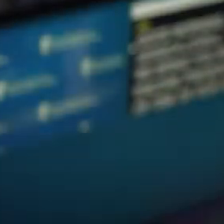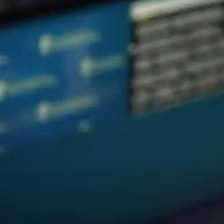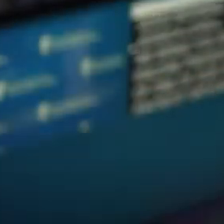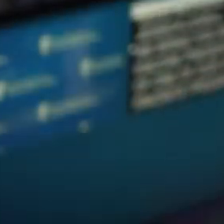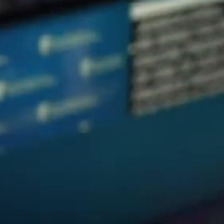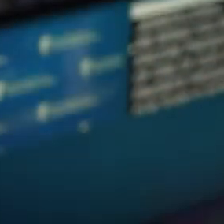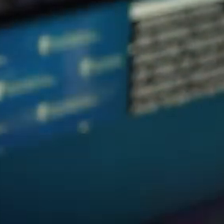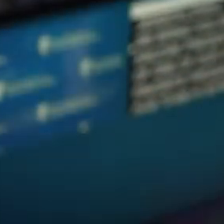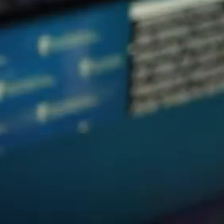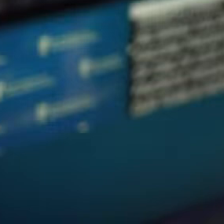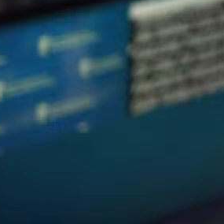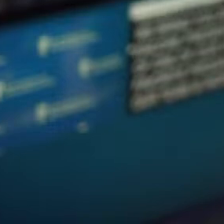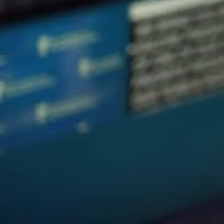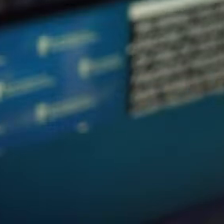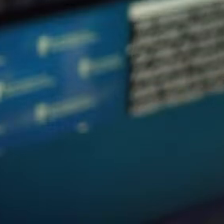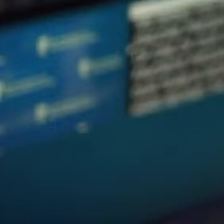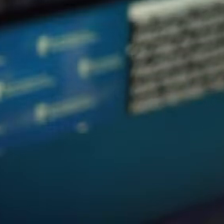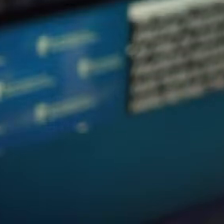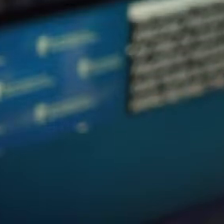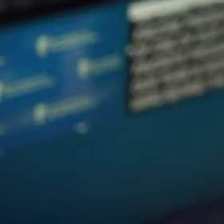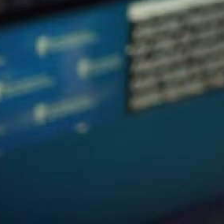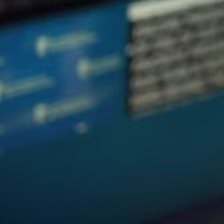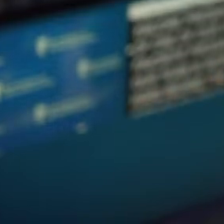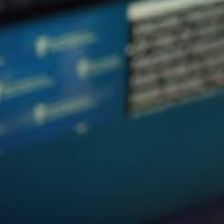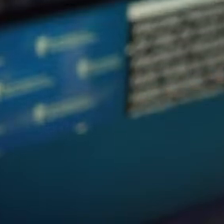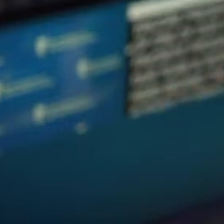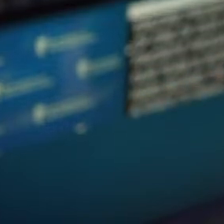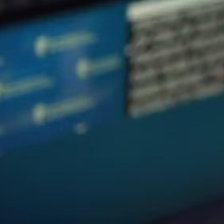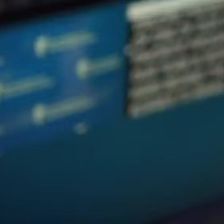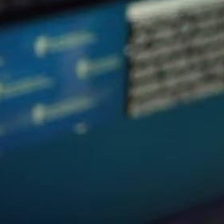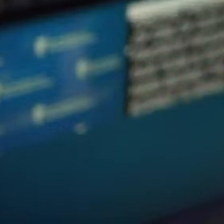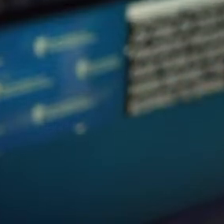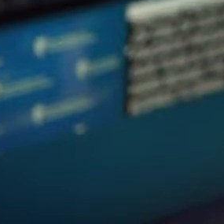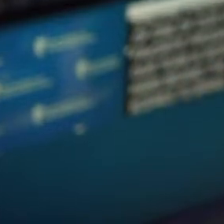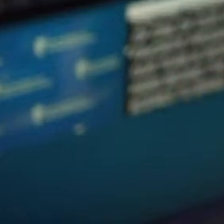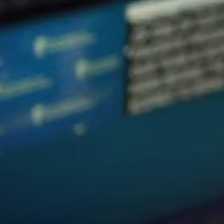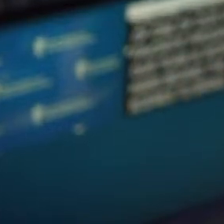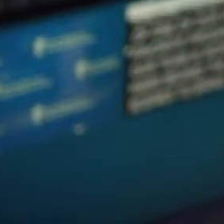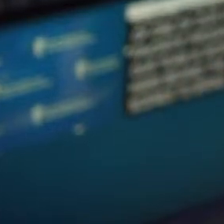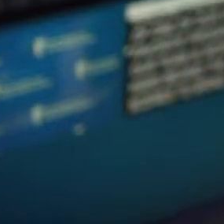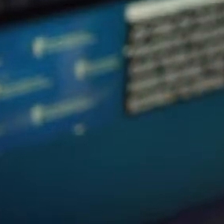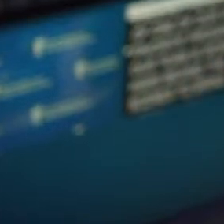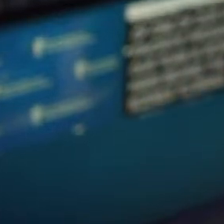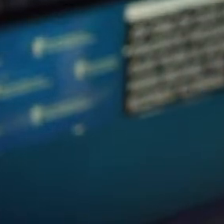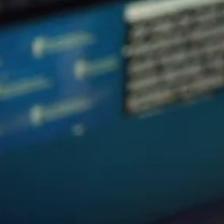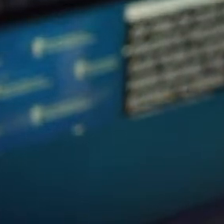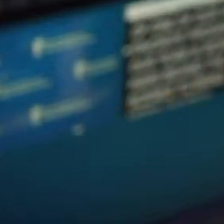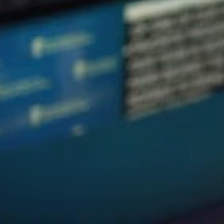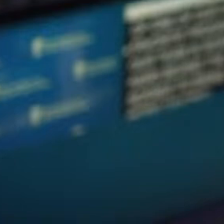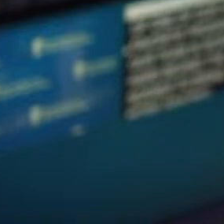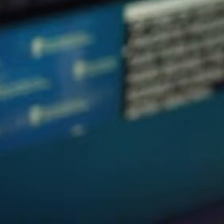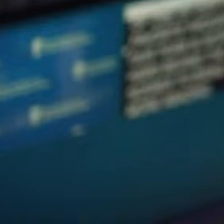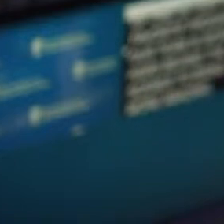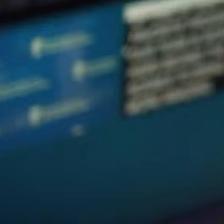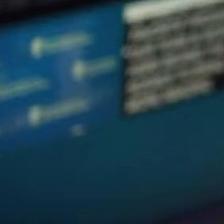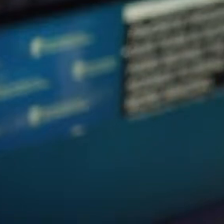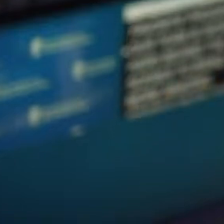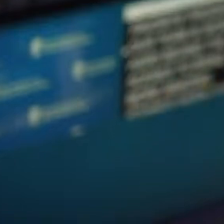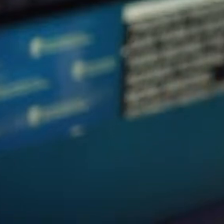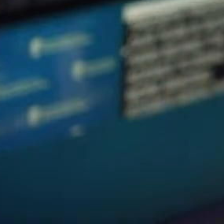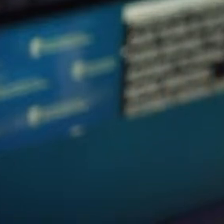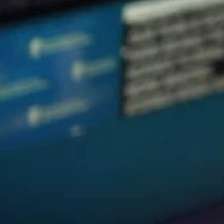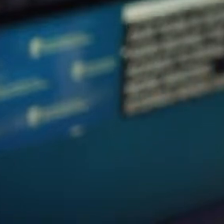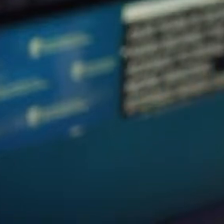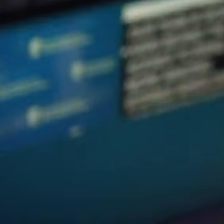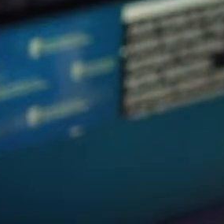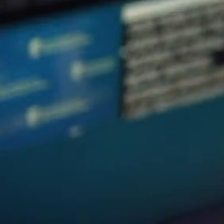Good morning, I'm Jessica Lovell, and today we bring you an encore presentation of one of our very favorite episodes. Our team is working behind